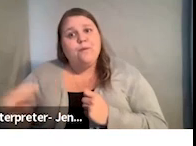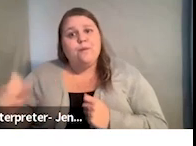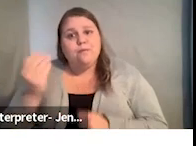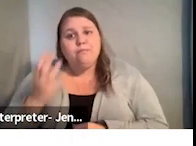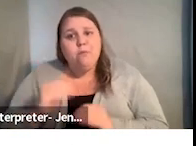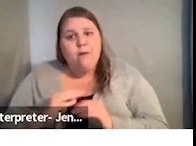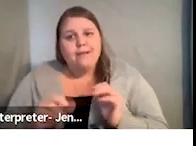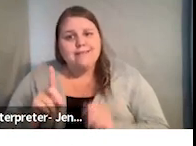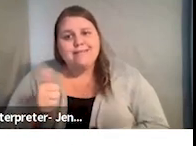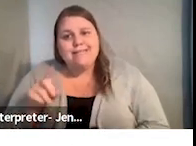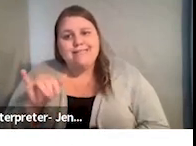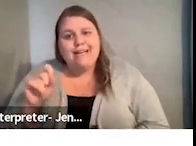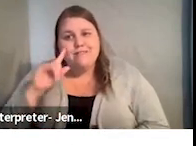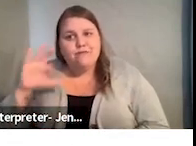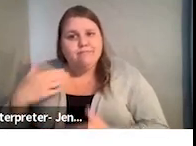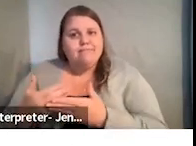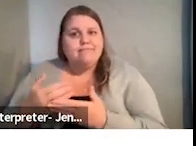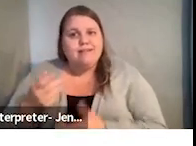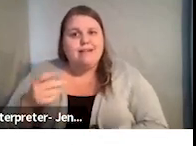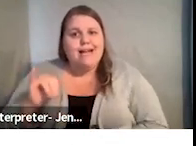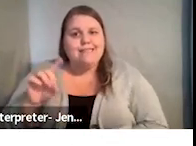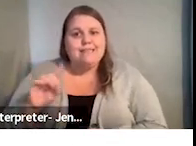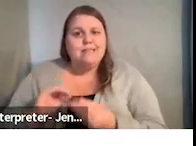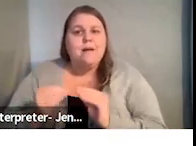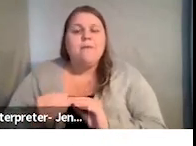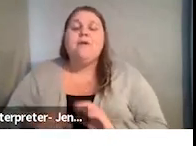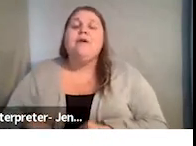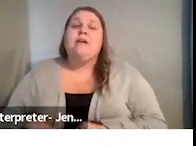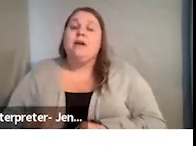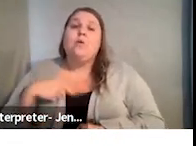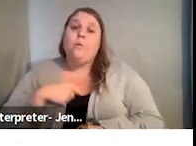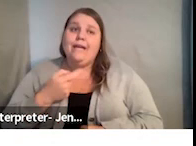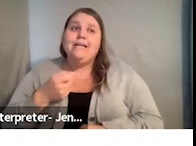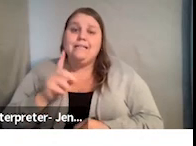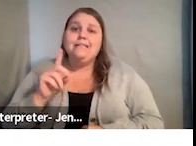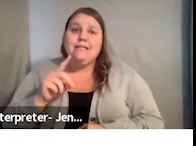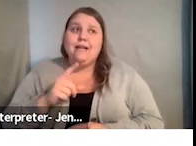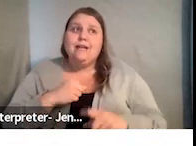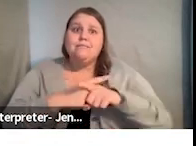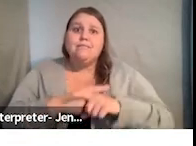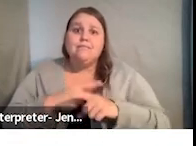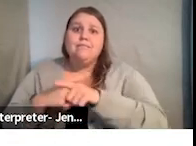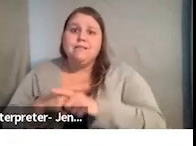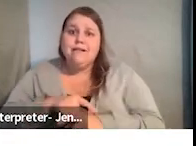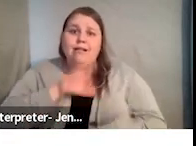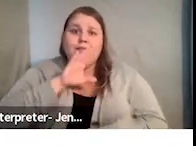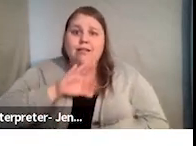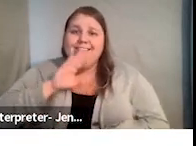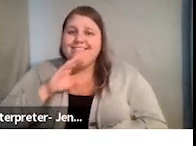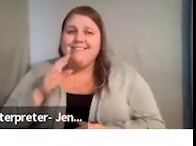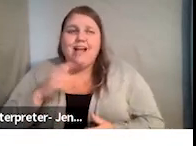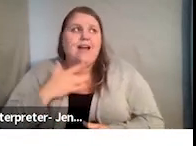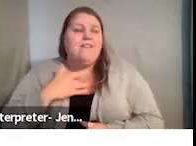get the payee ID. And we actually hit a lot of roadblocks. Just, it seemed like we called